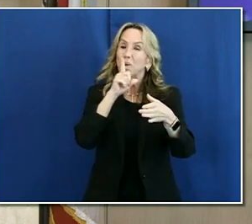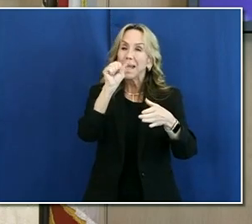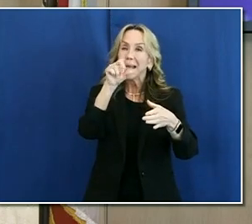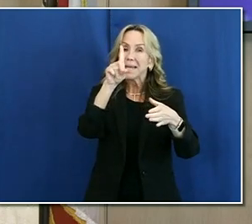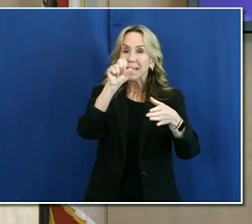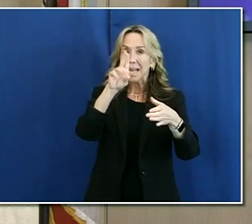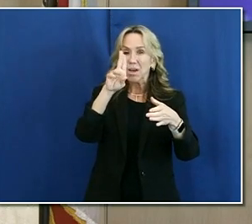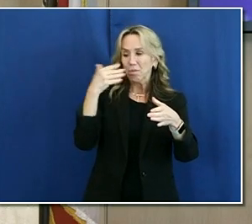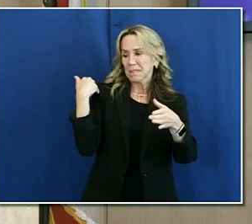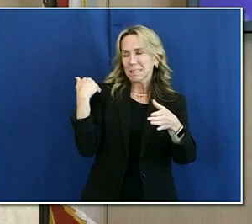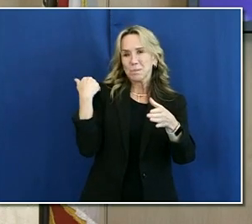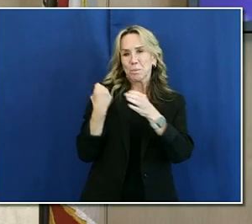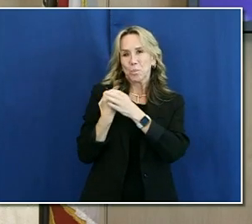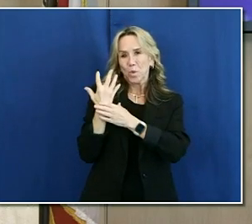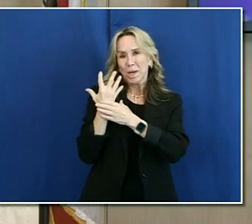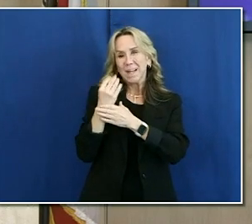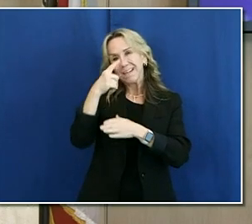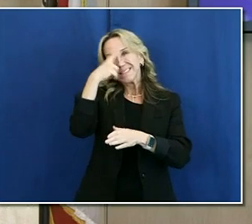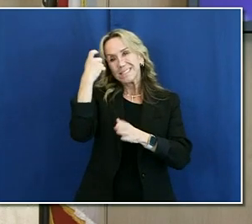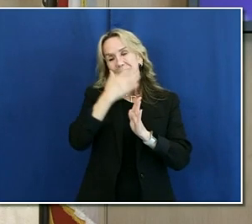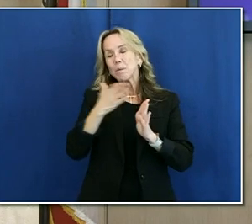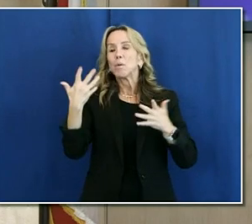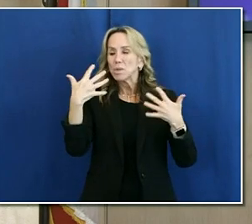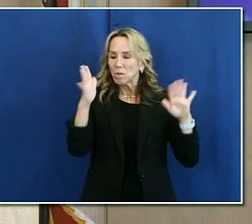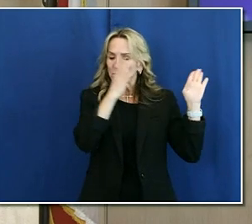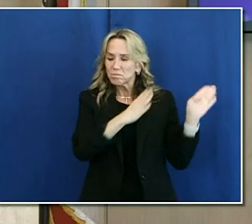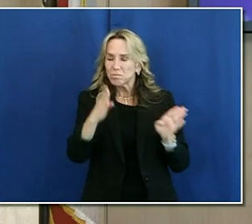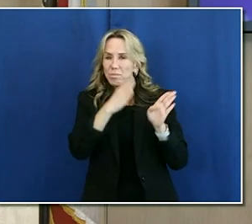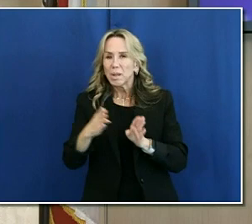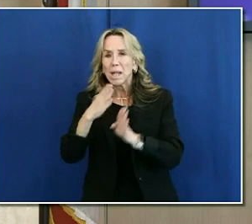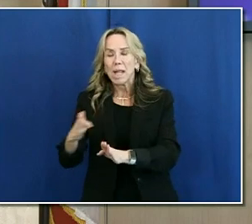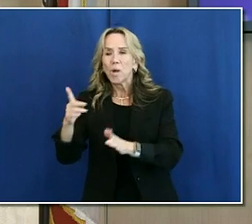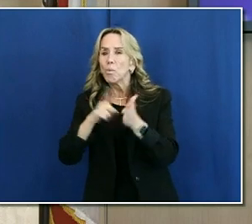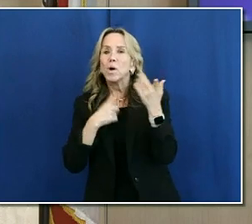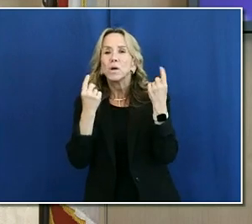spring and all through the summer with the onset of the pandemic.